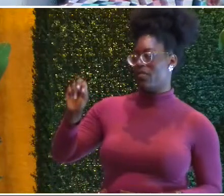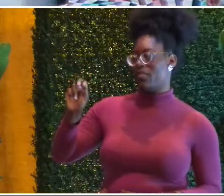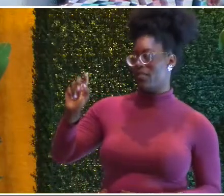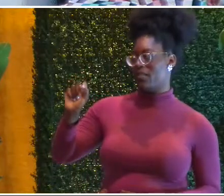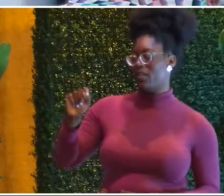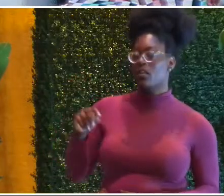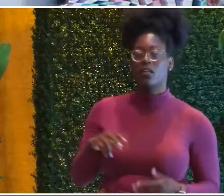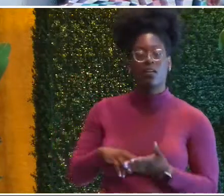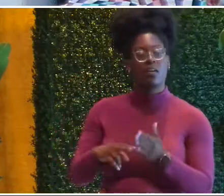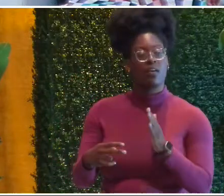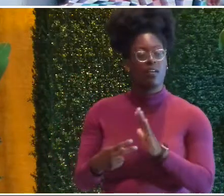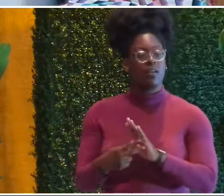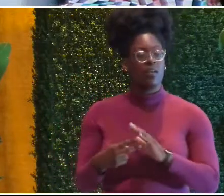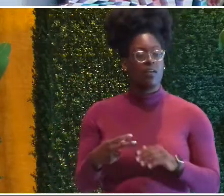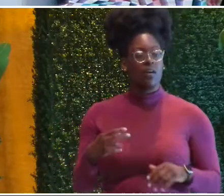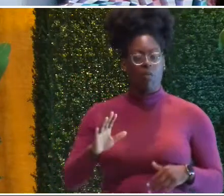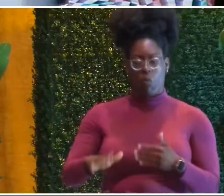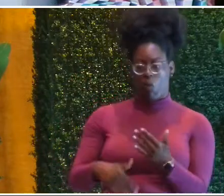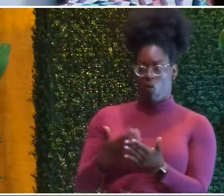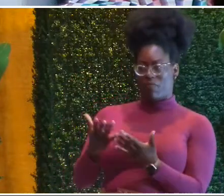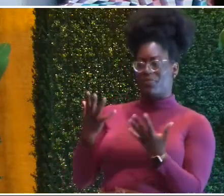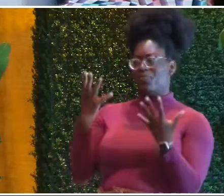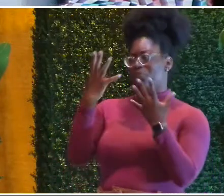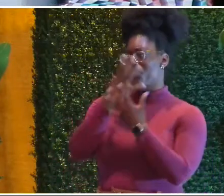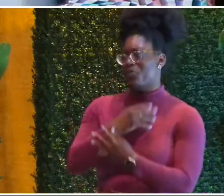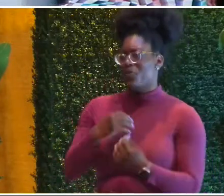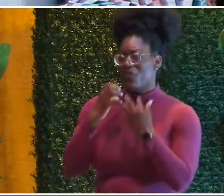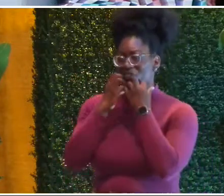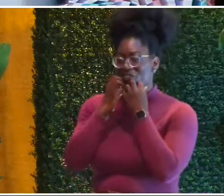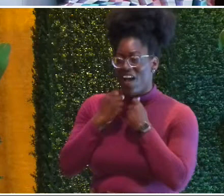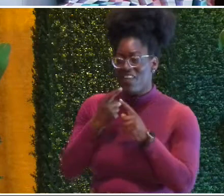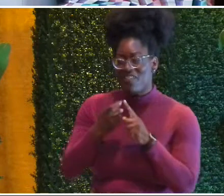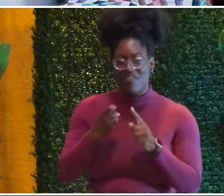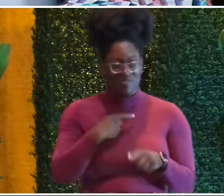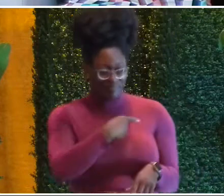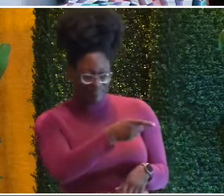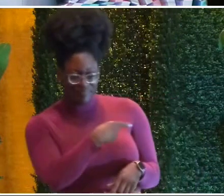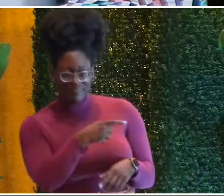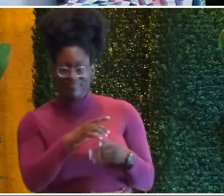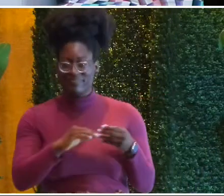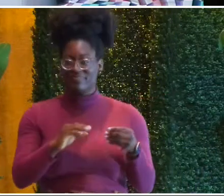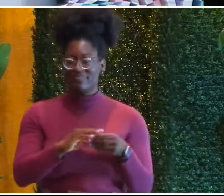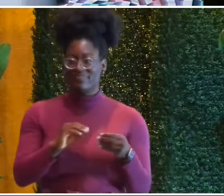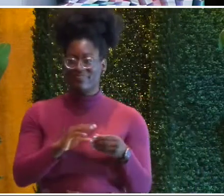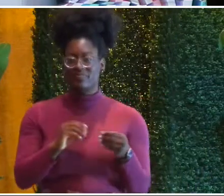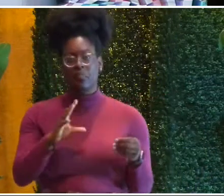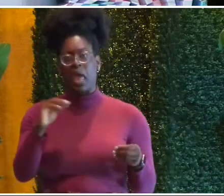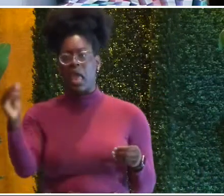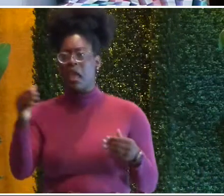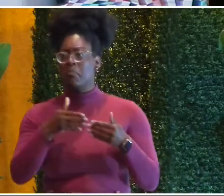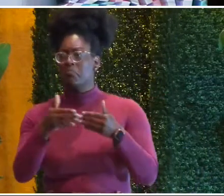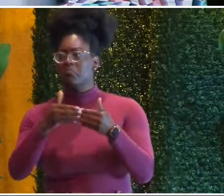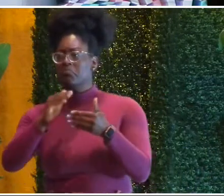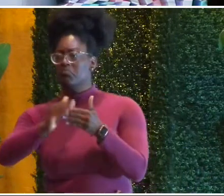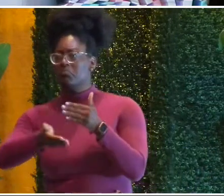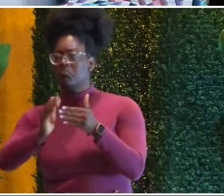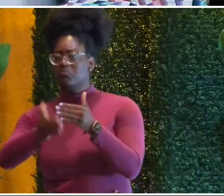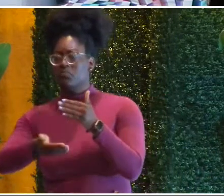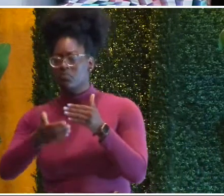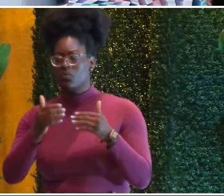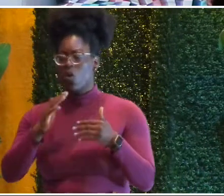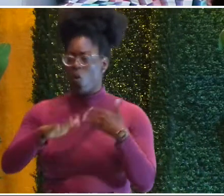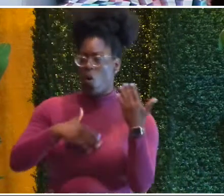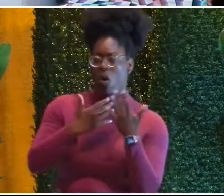of this beautiful value that you're hearing on the stage, and you'll be hearing at this gathering this